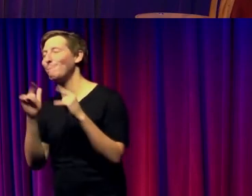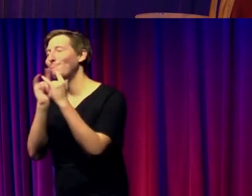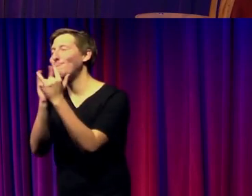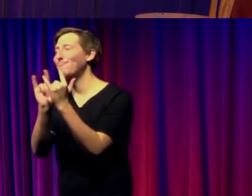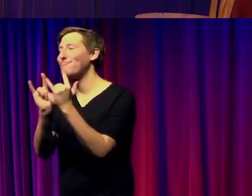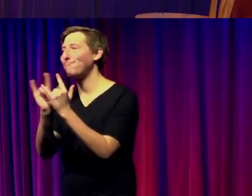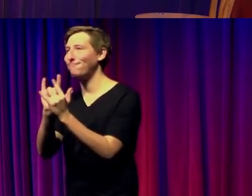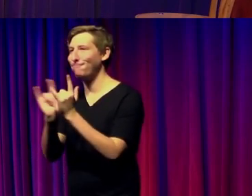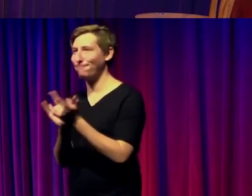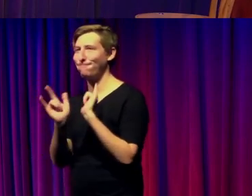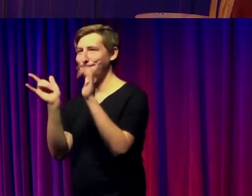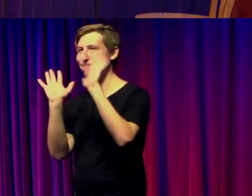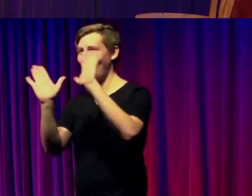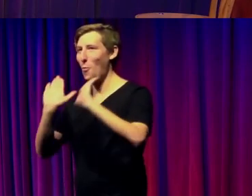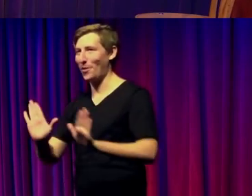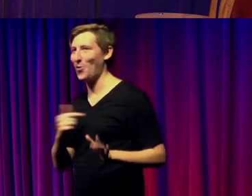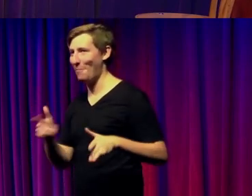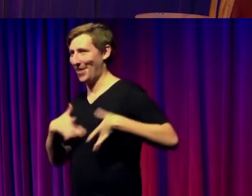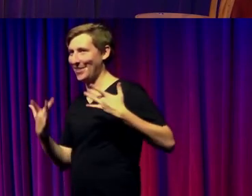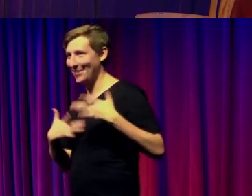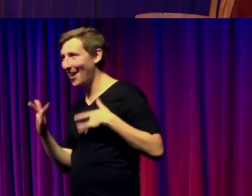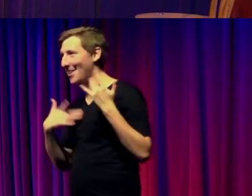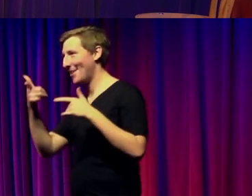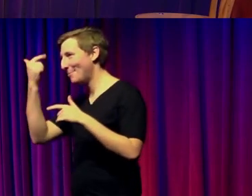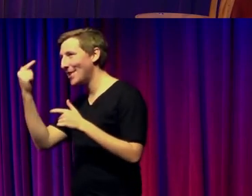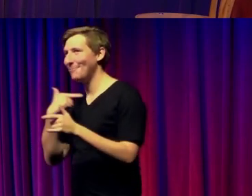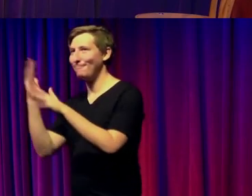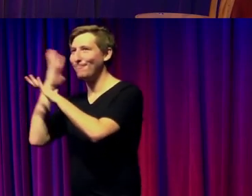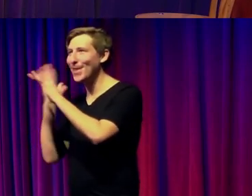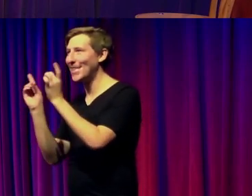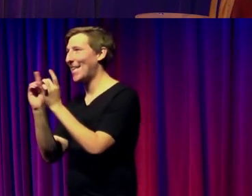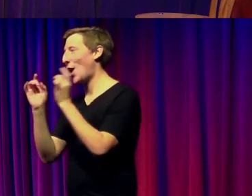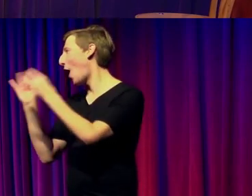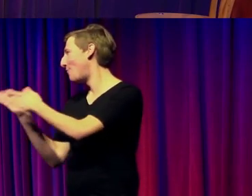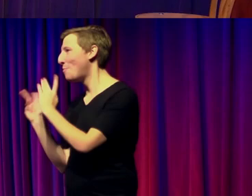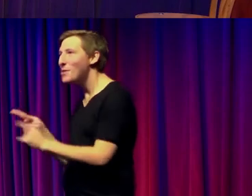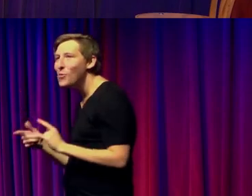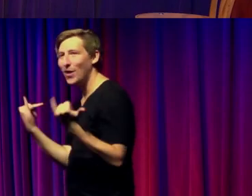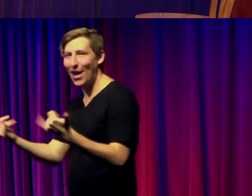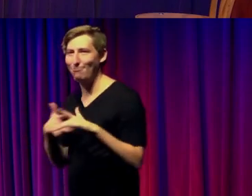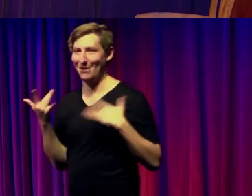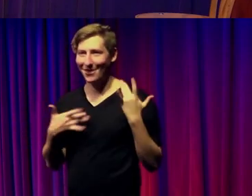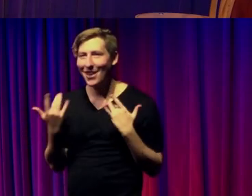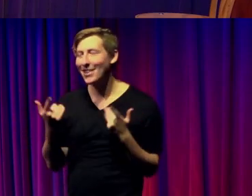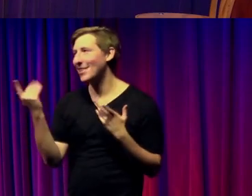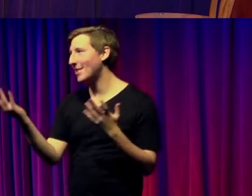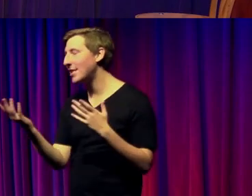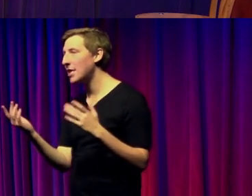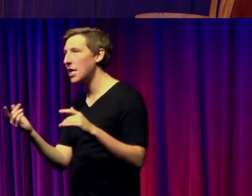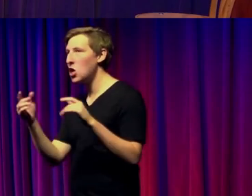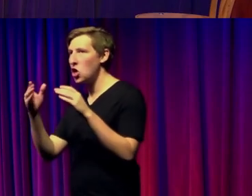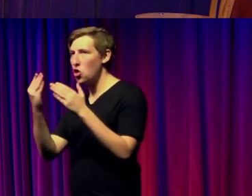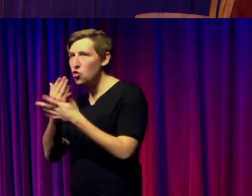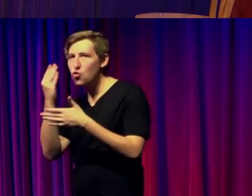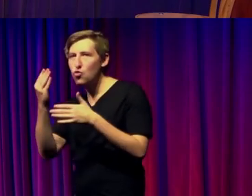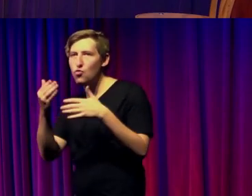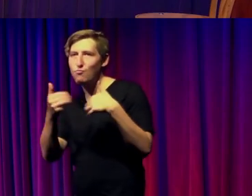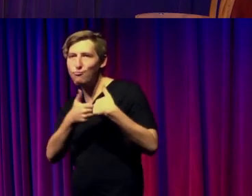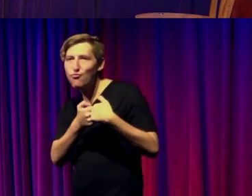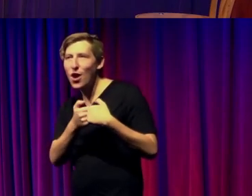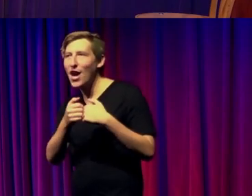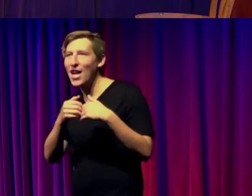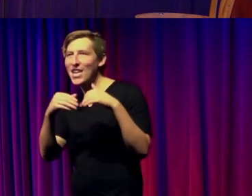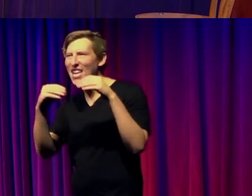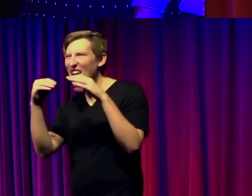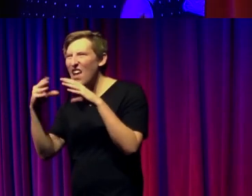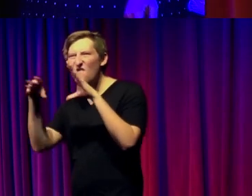lot of garbage people, so this is very exciting. So here we go. He's great, but he is into D&D. Great, fine. I'm ready to